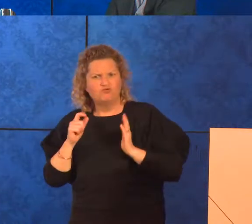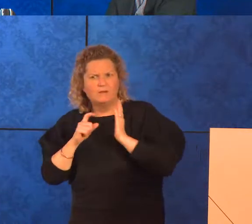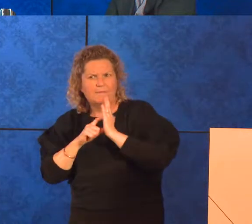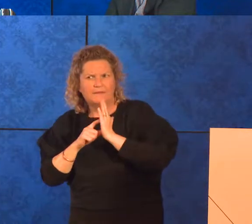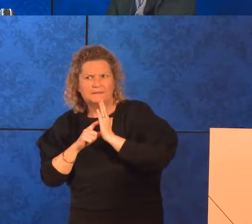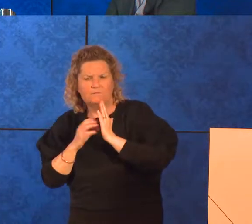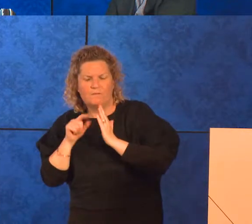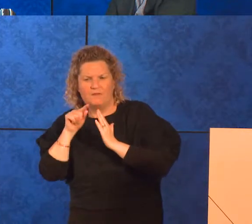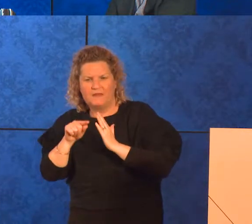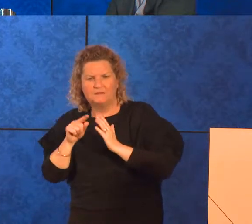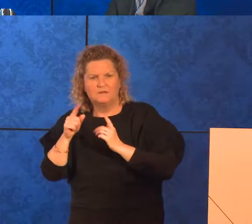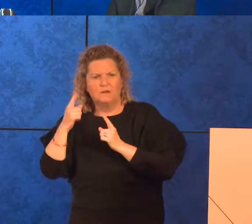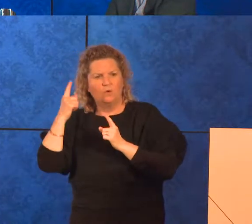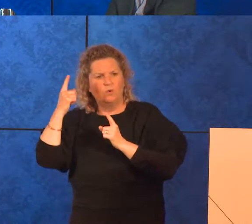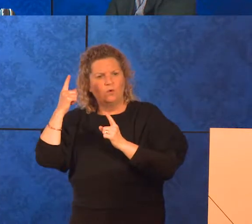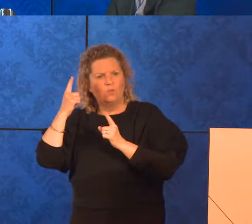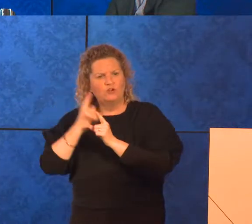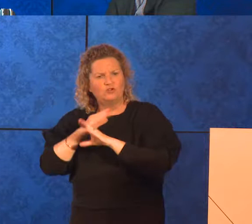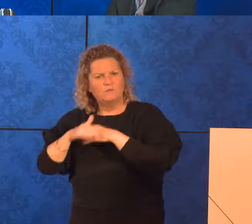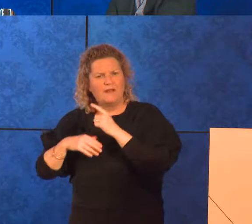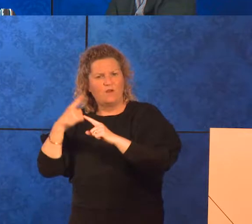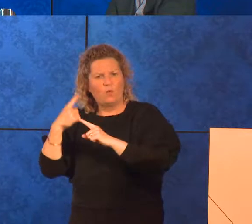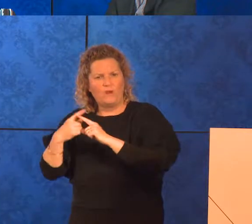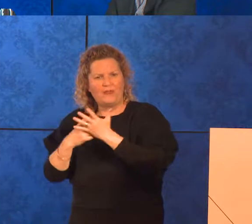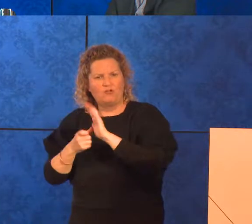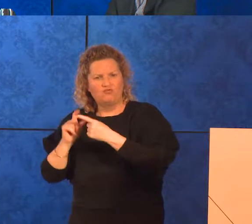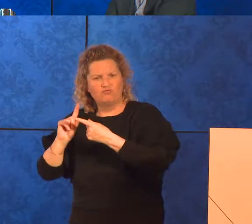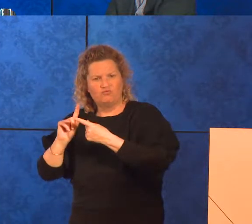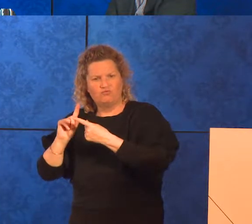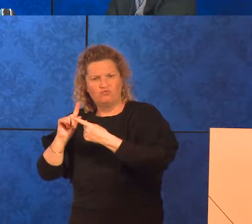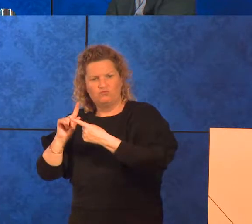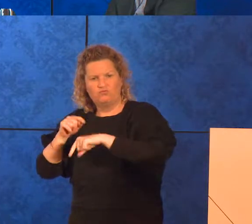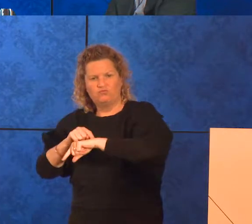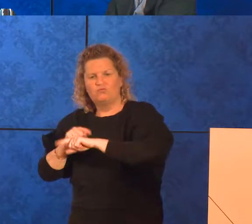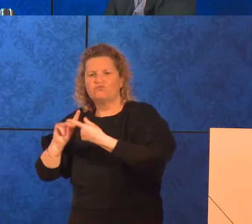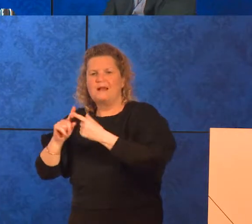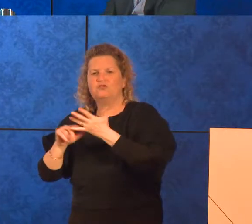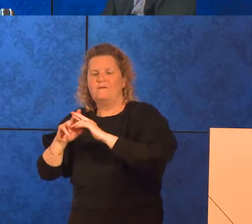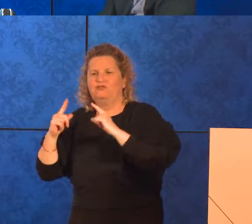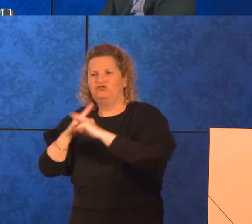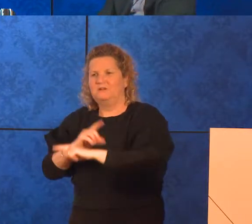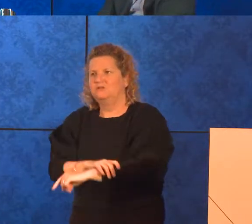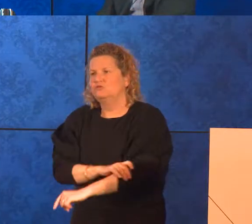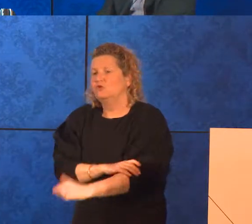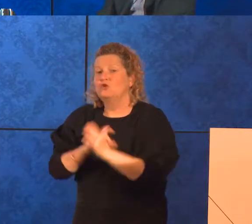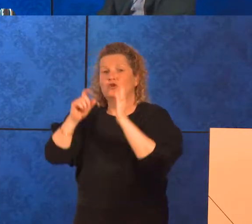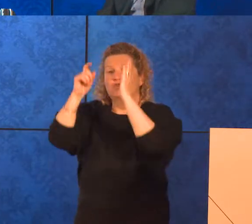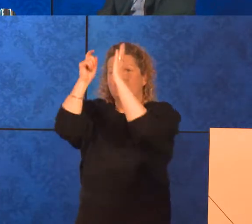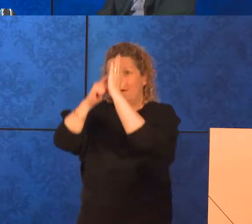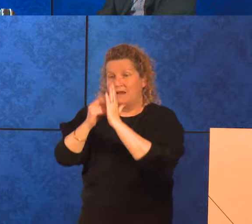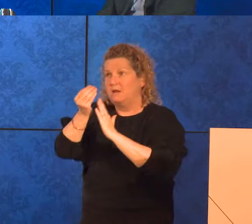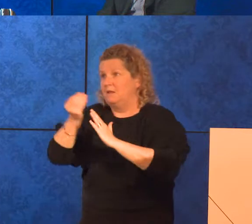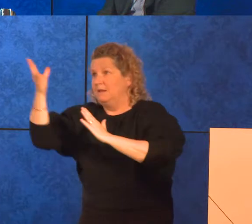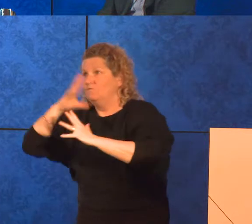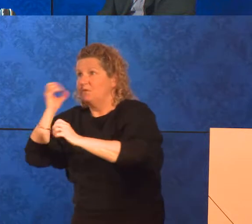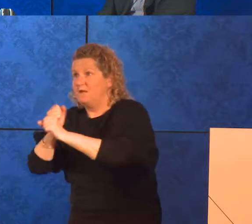about the quick rate of change that's occurred. So the recommendations were put to government, and then